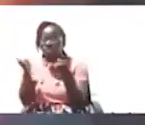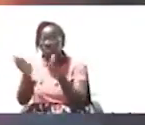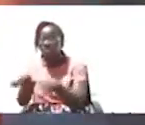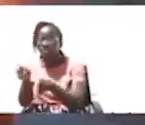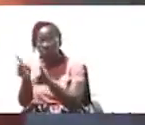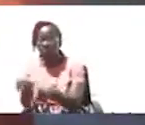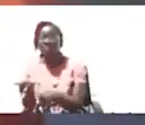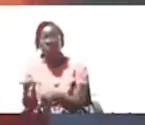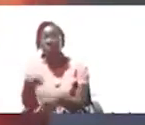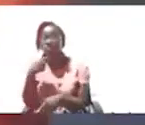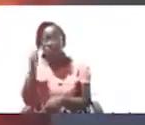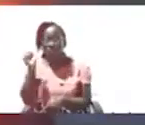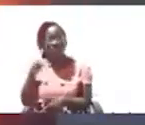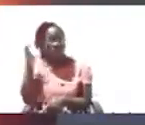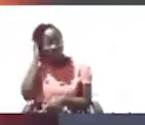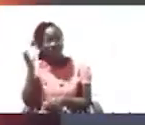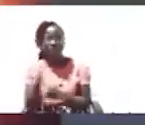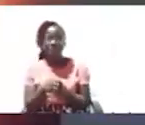Hey!